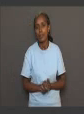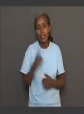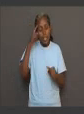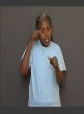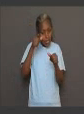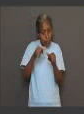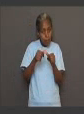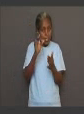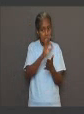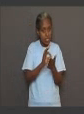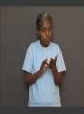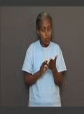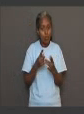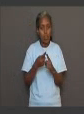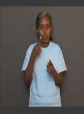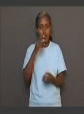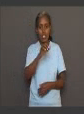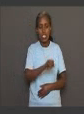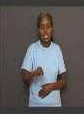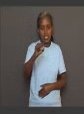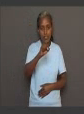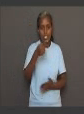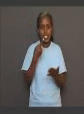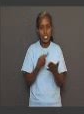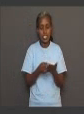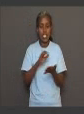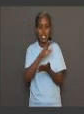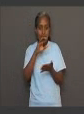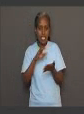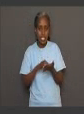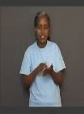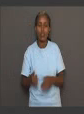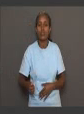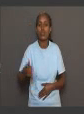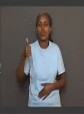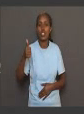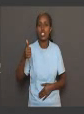Remember the formula for the sphere that had its center at the origin?